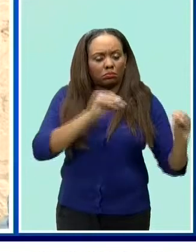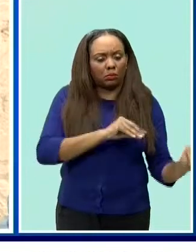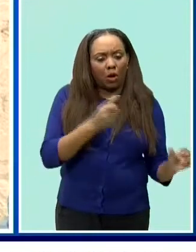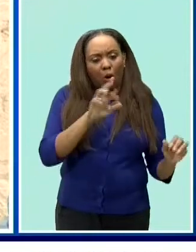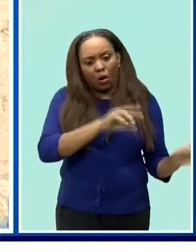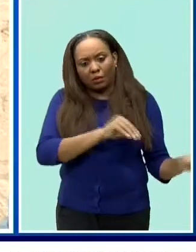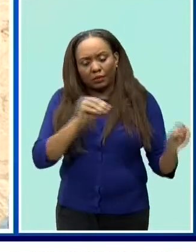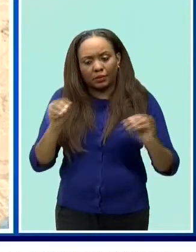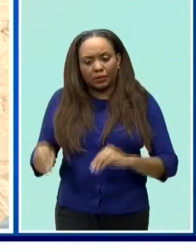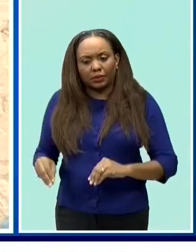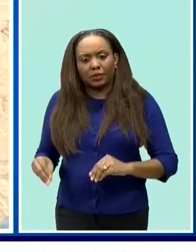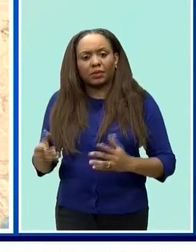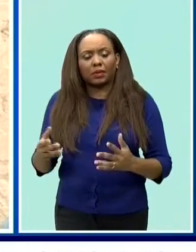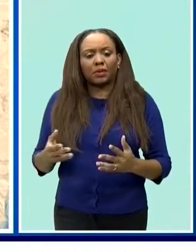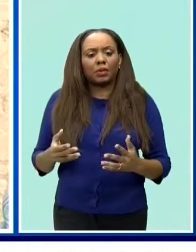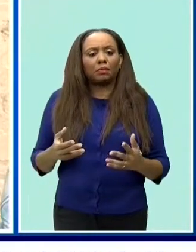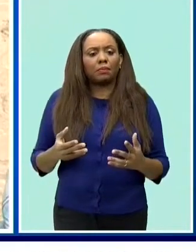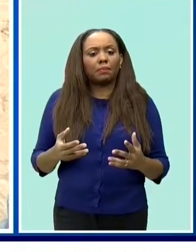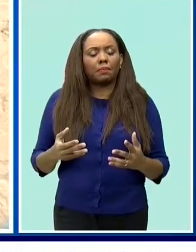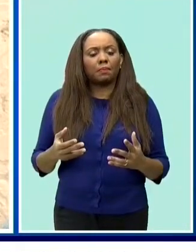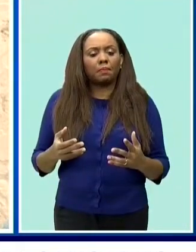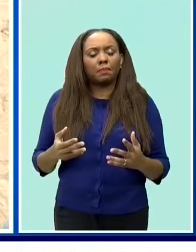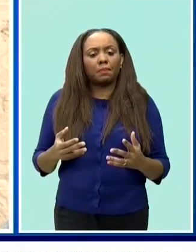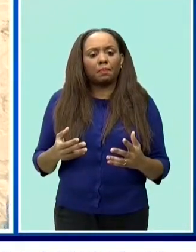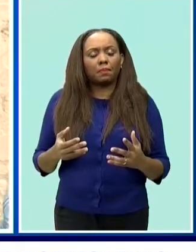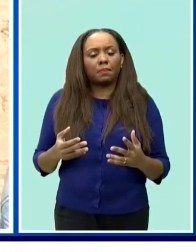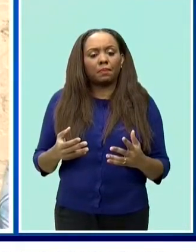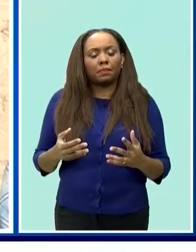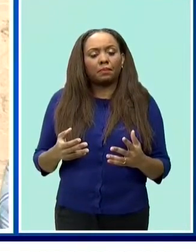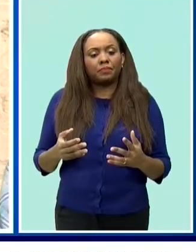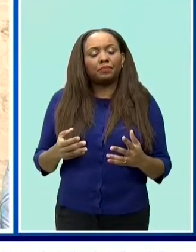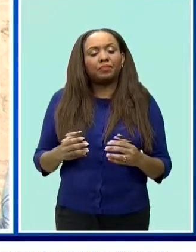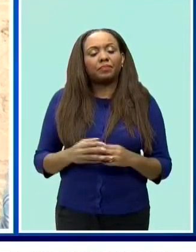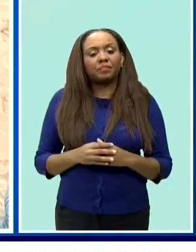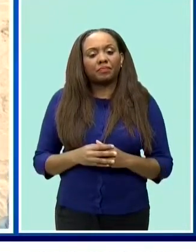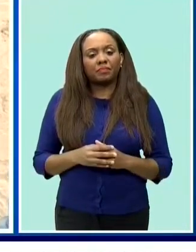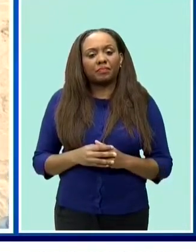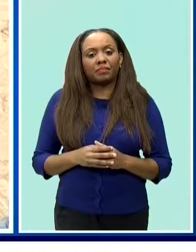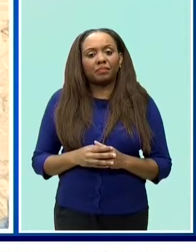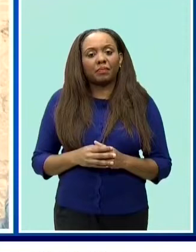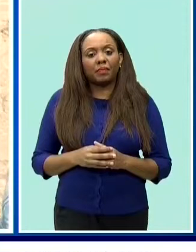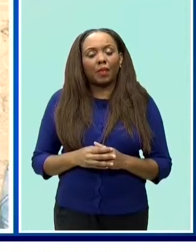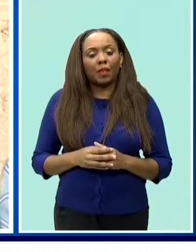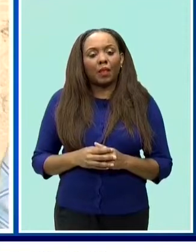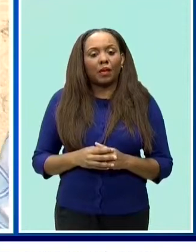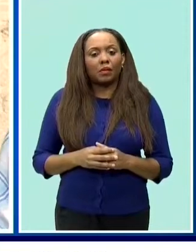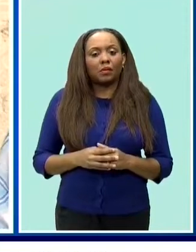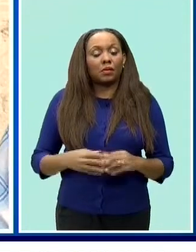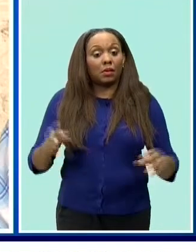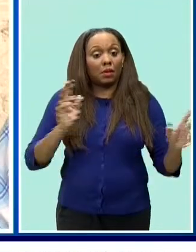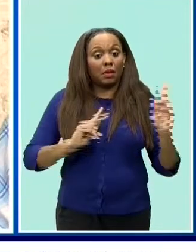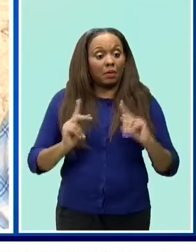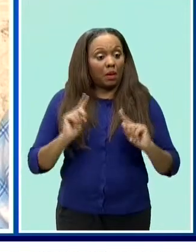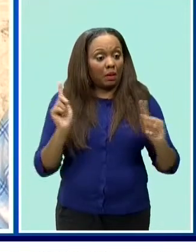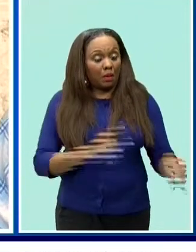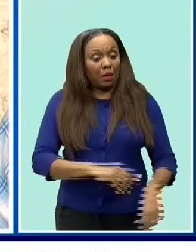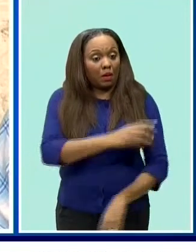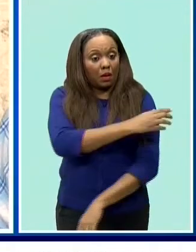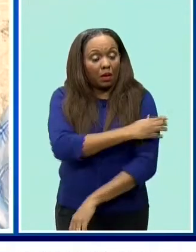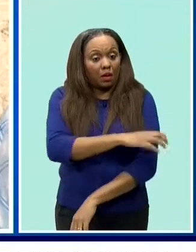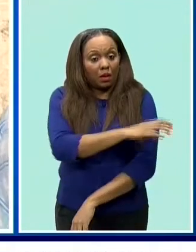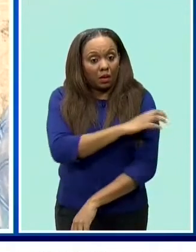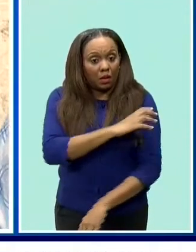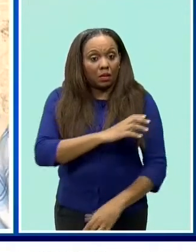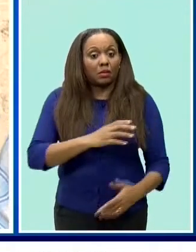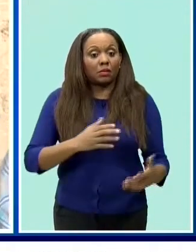be seen on the inside. But those patients, the clients that we are catering to at Winston Scott, which would be persons